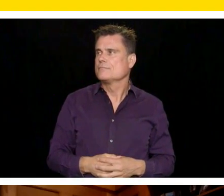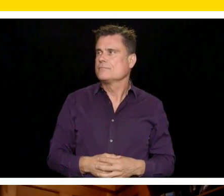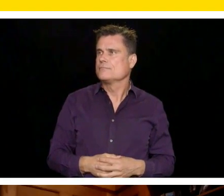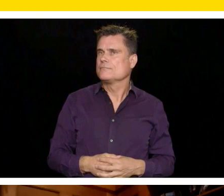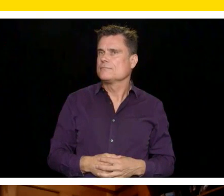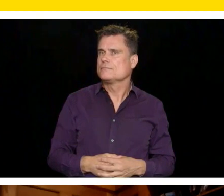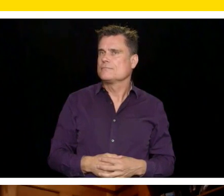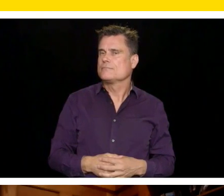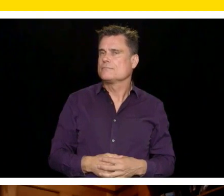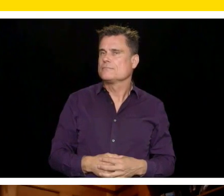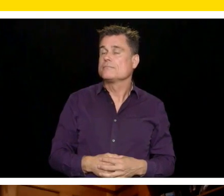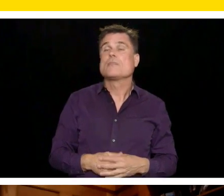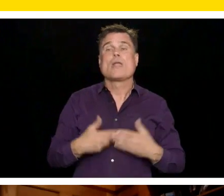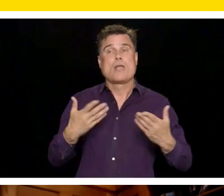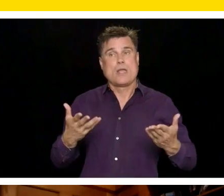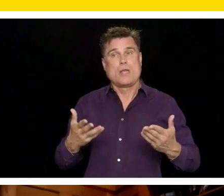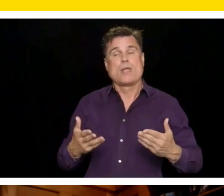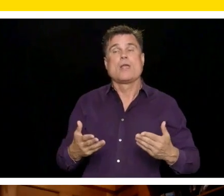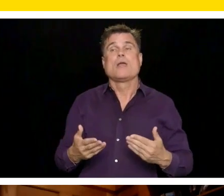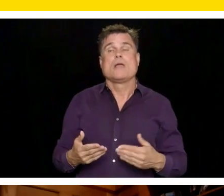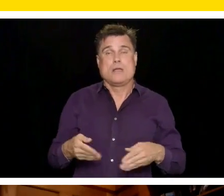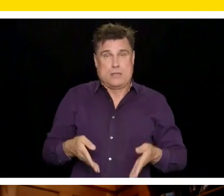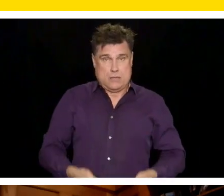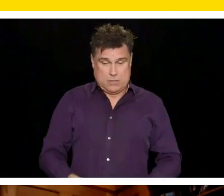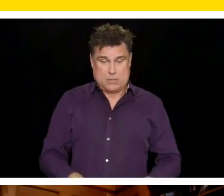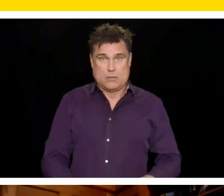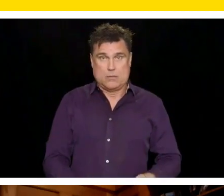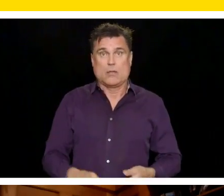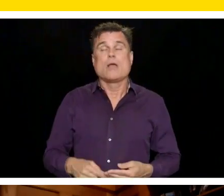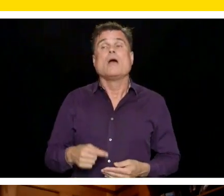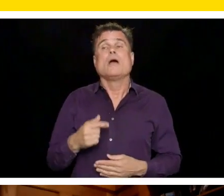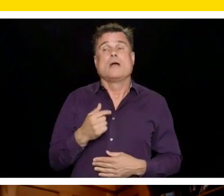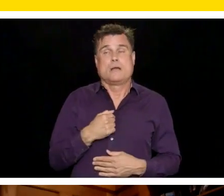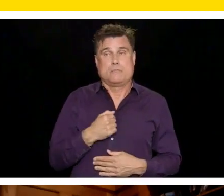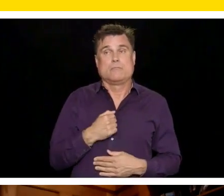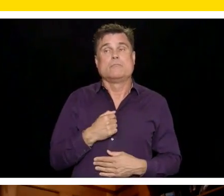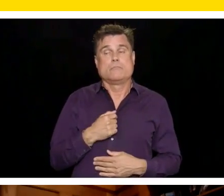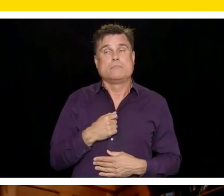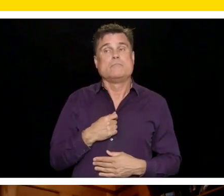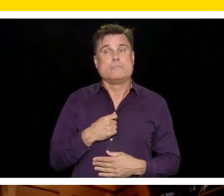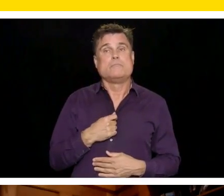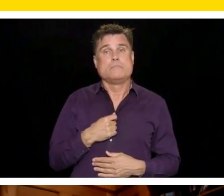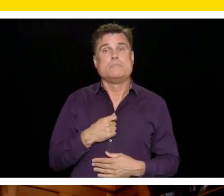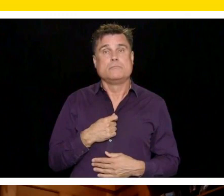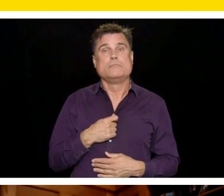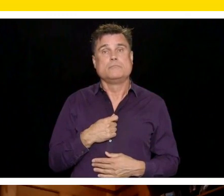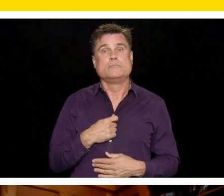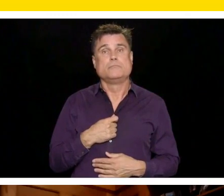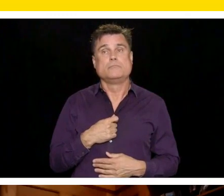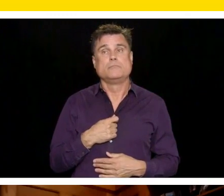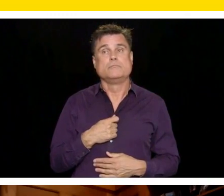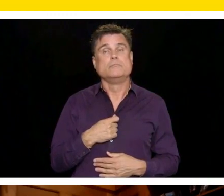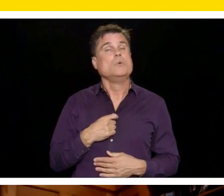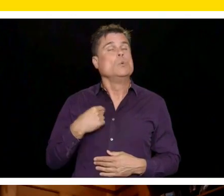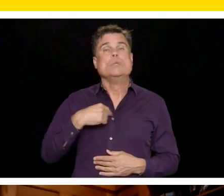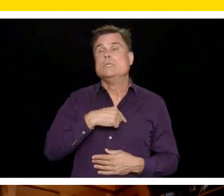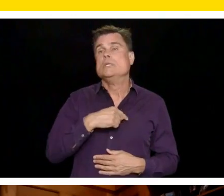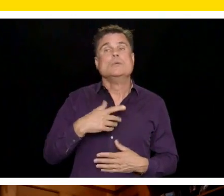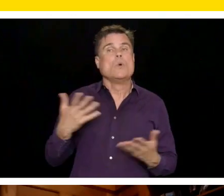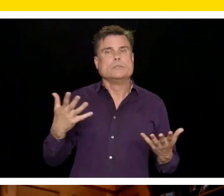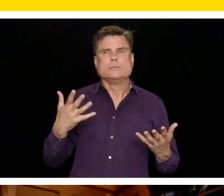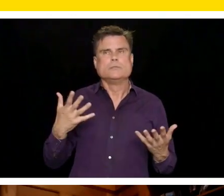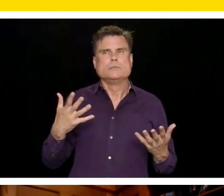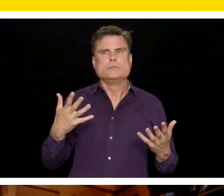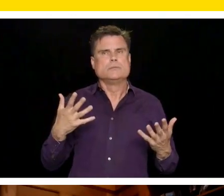BC Marketplace. So I'm doing my due diligence. I go online, I check it out. Well, I buy a few things. Yeah. That's